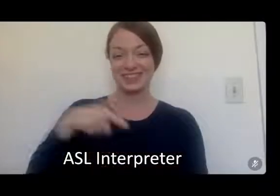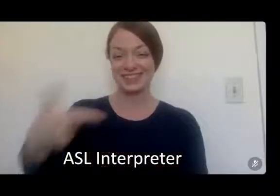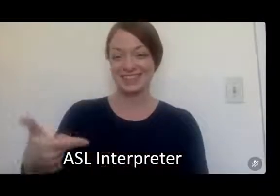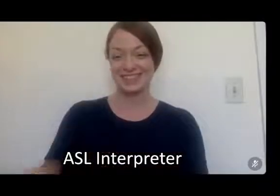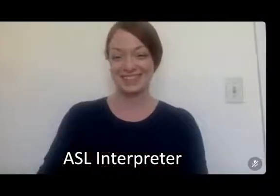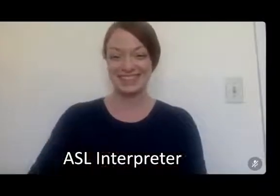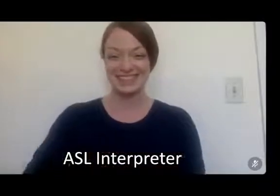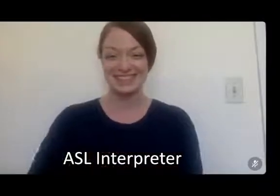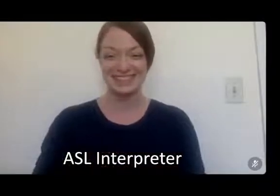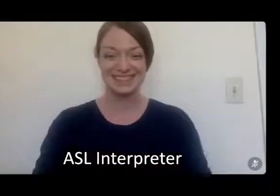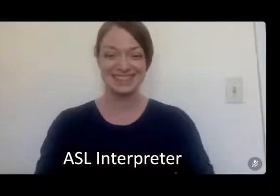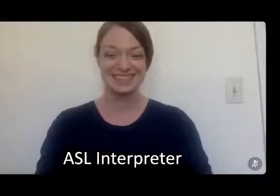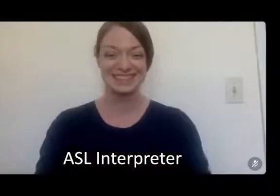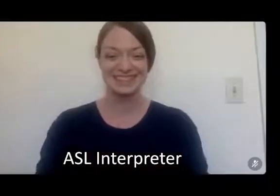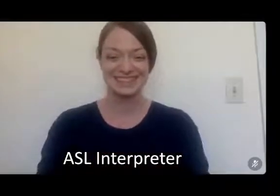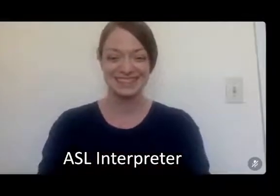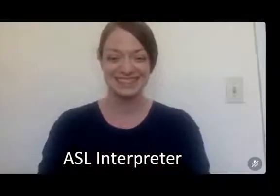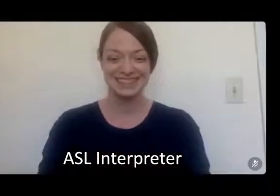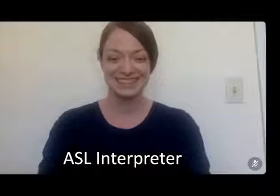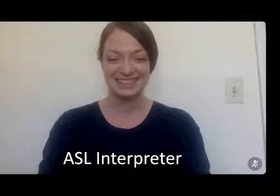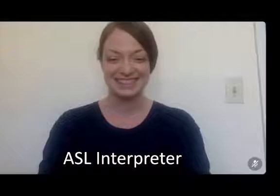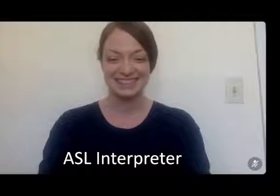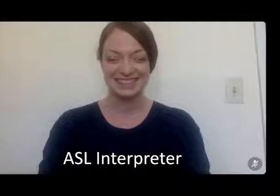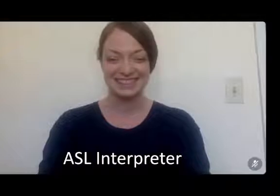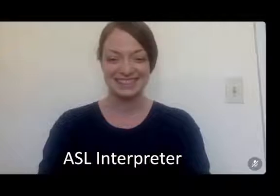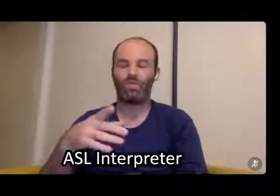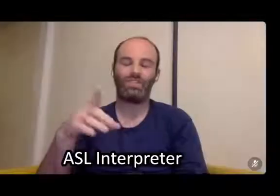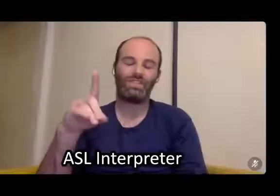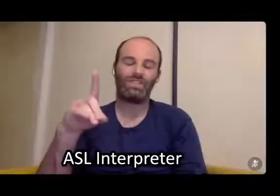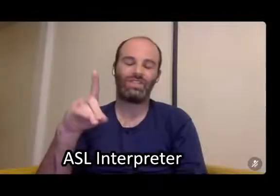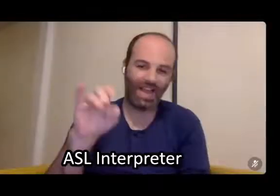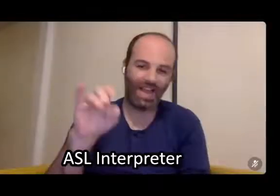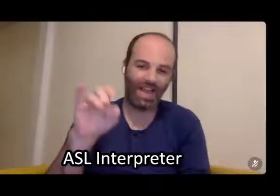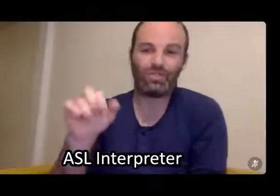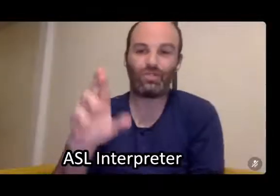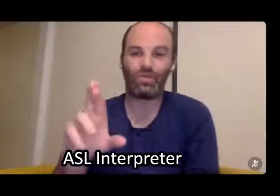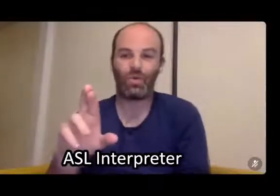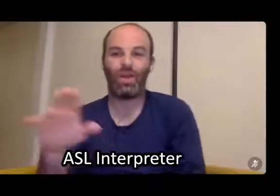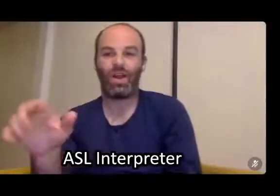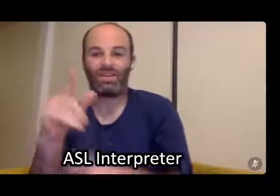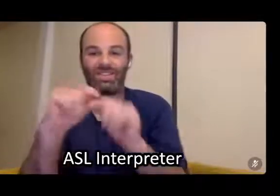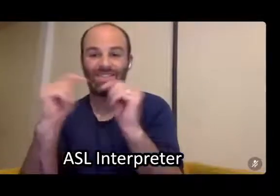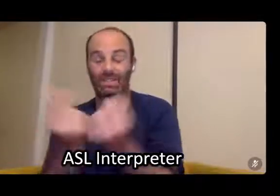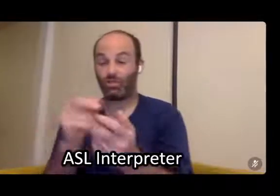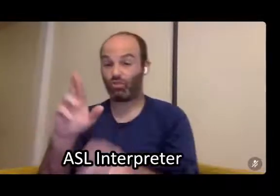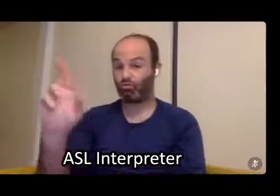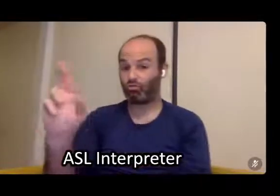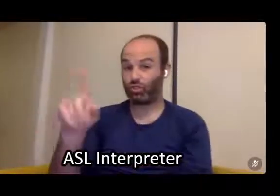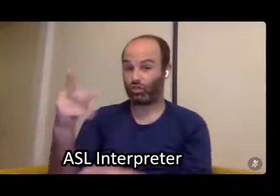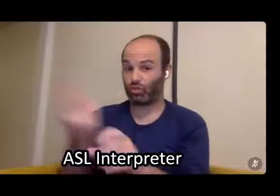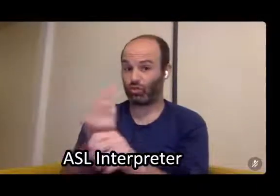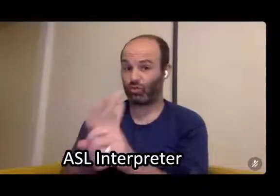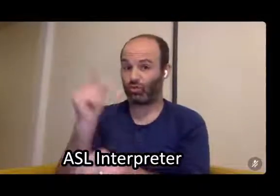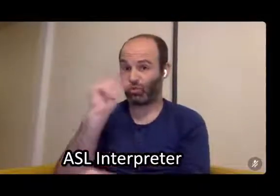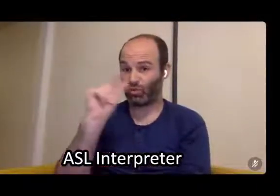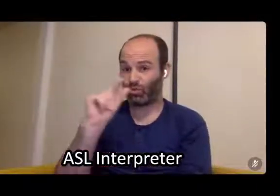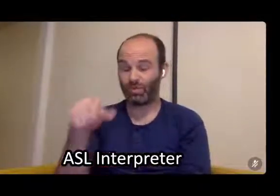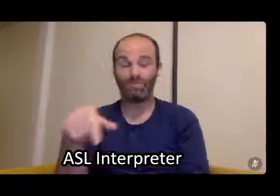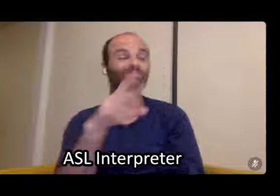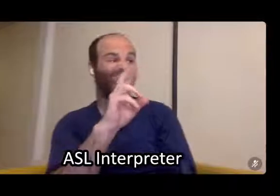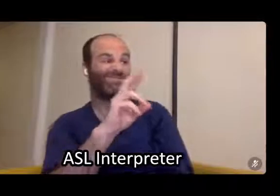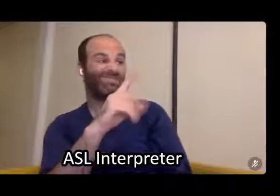routines. We're going to go through a bit of that. But Richard, do you use Google? The website.